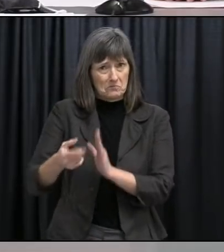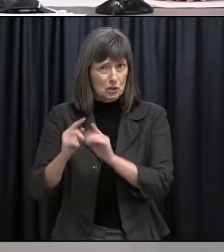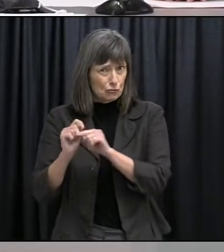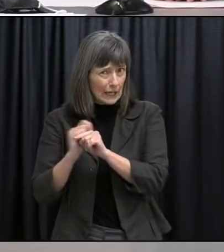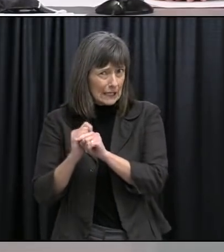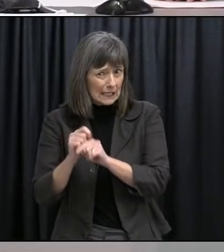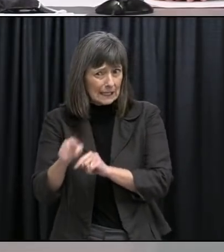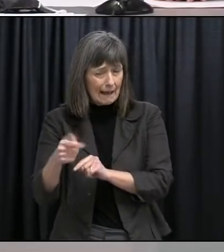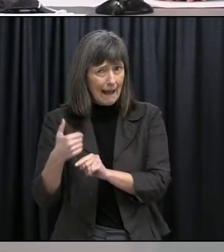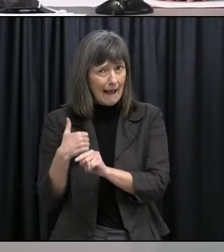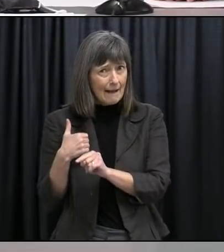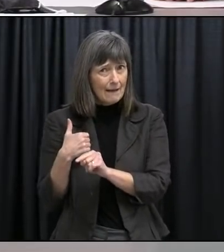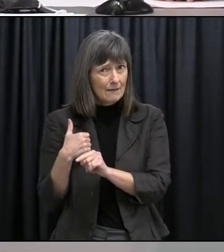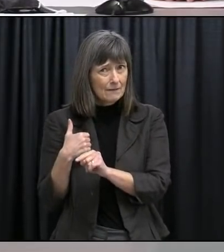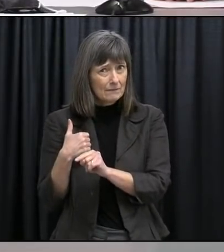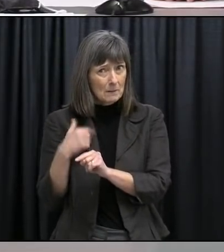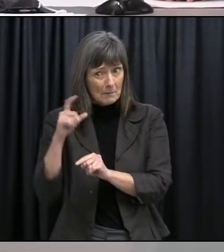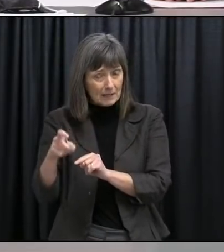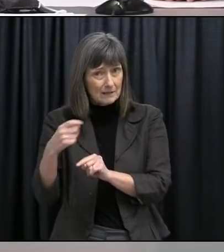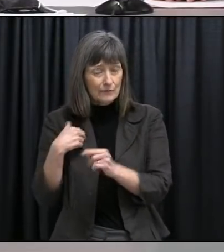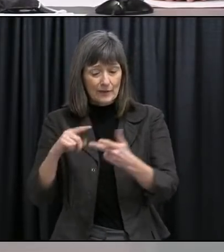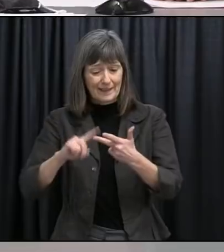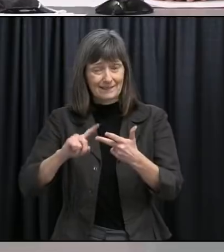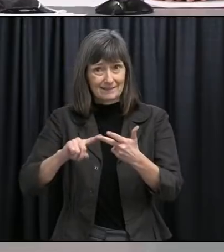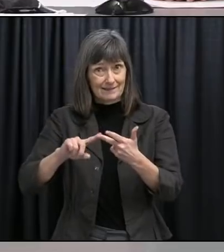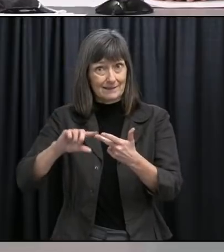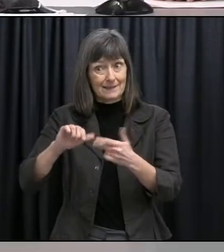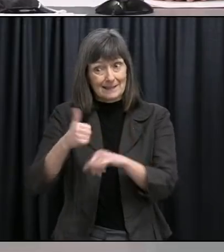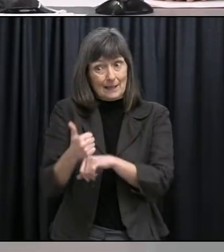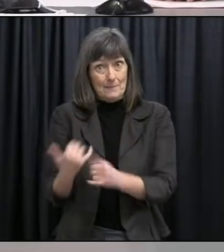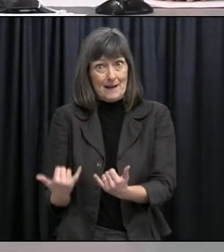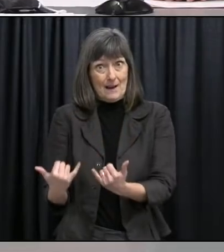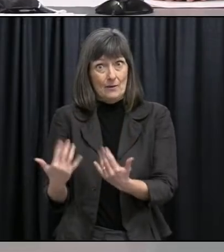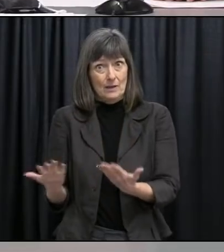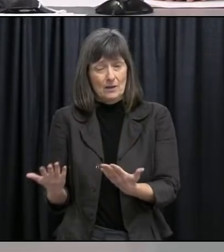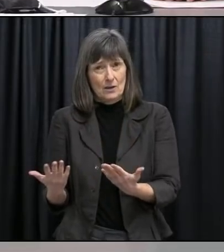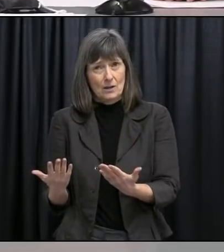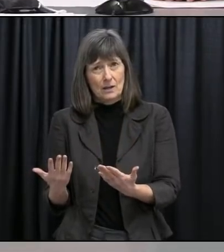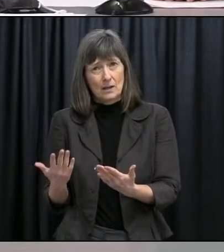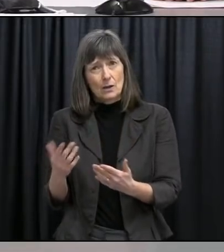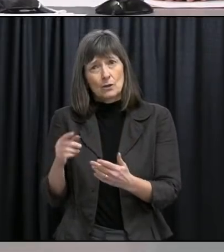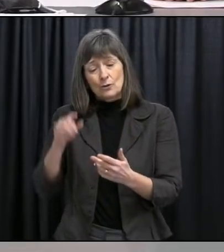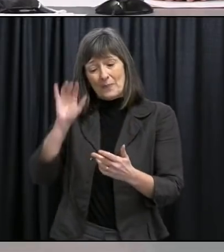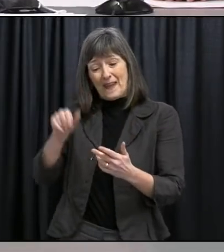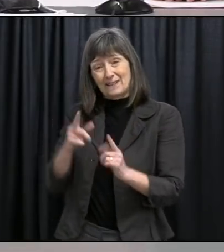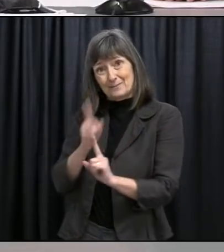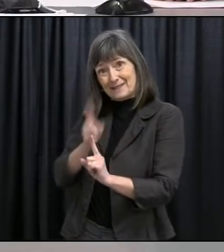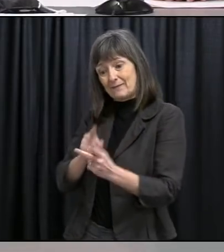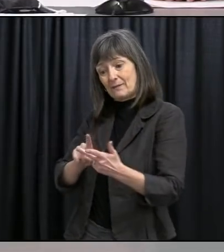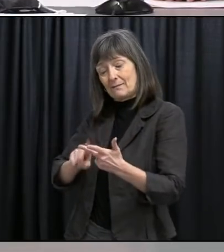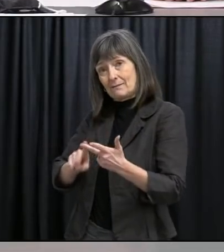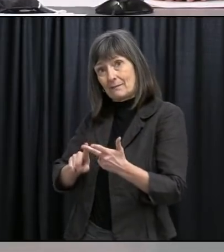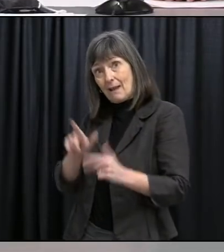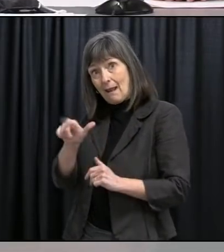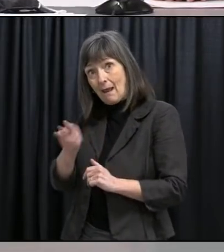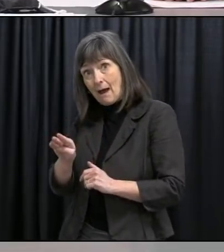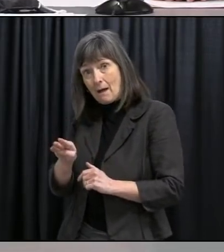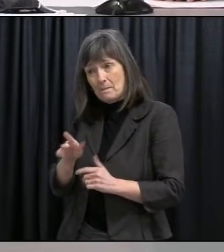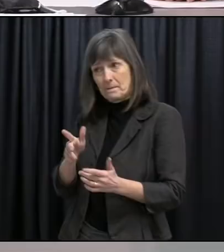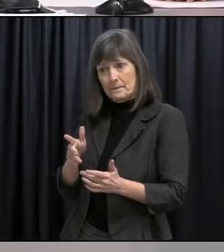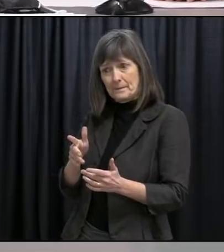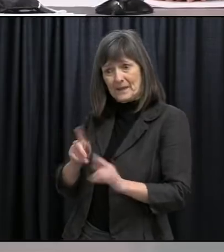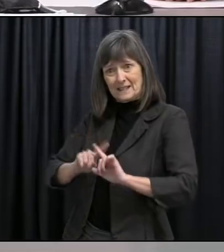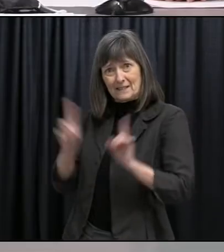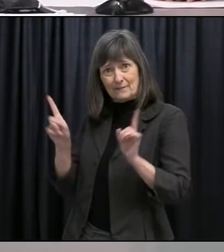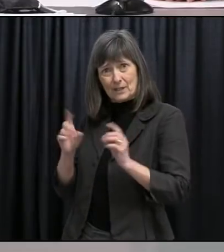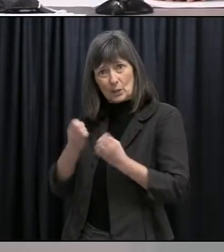training. So I'm wondering, will the whole genome sequencing lab still have any kind of capability as what we have through the